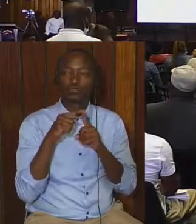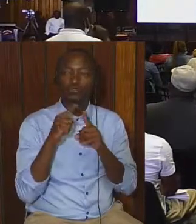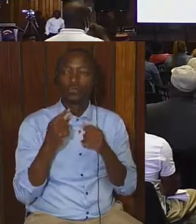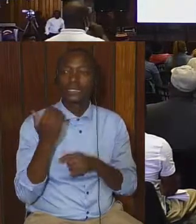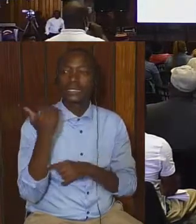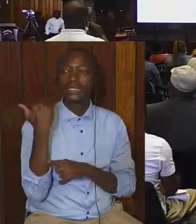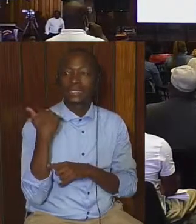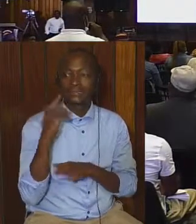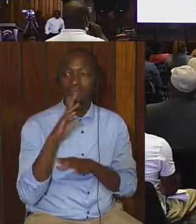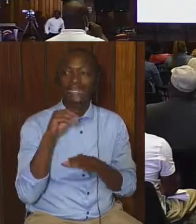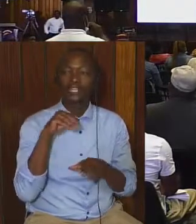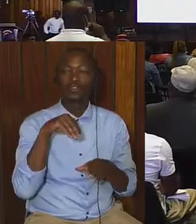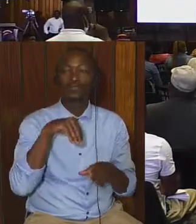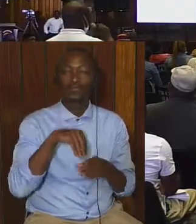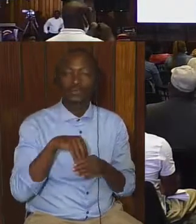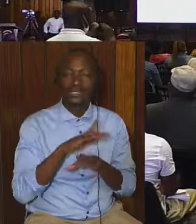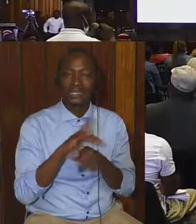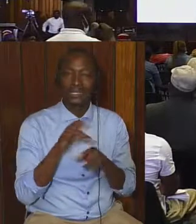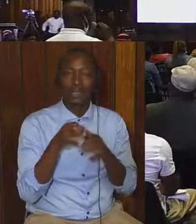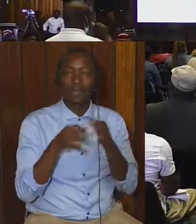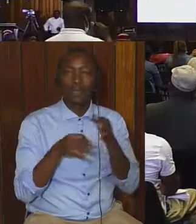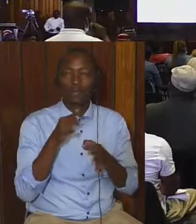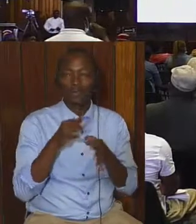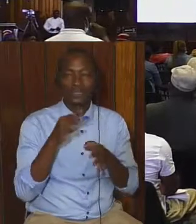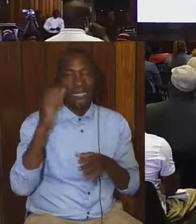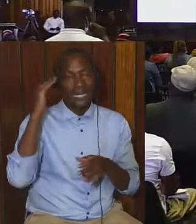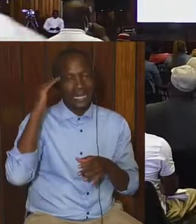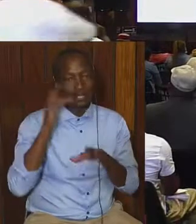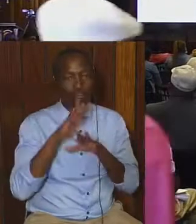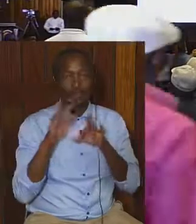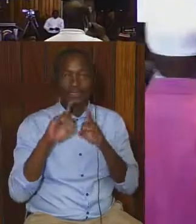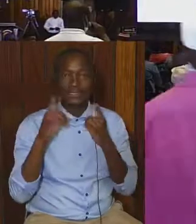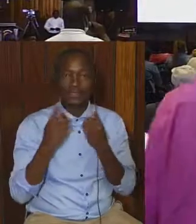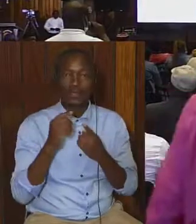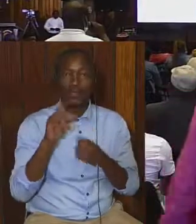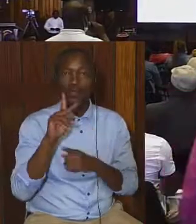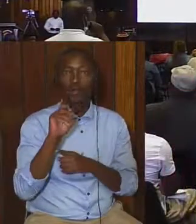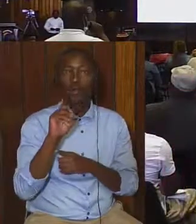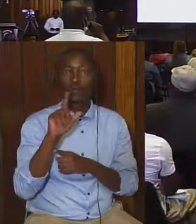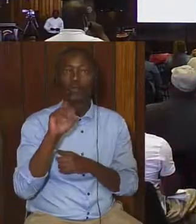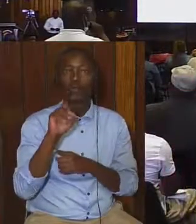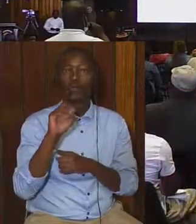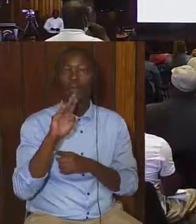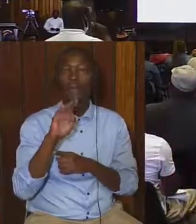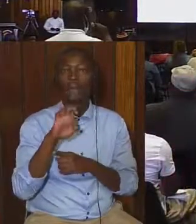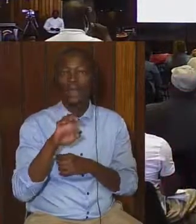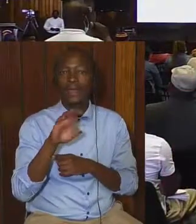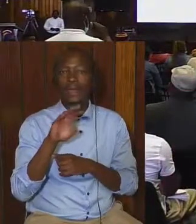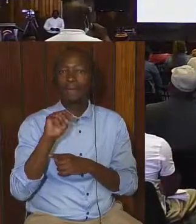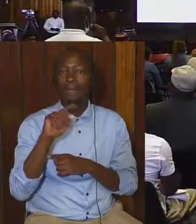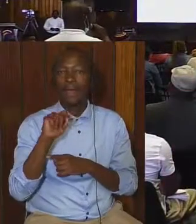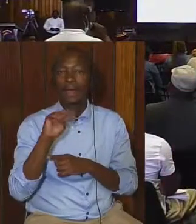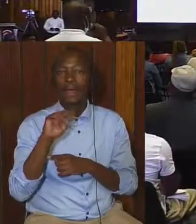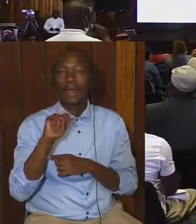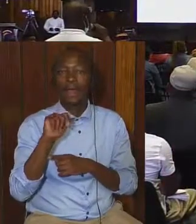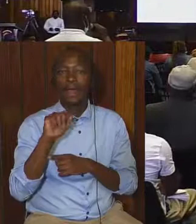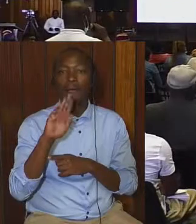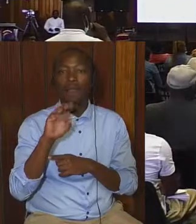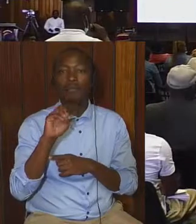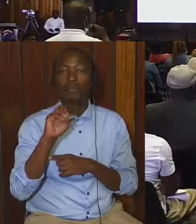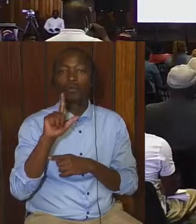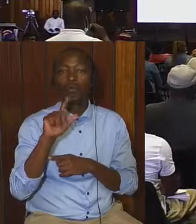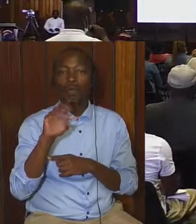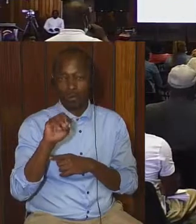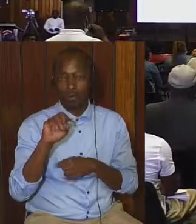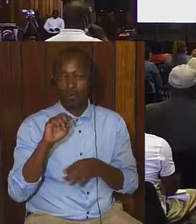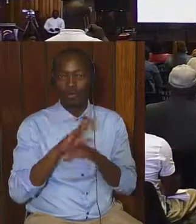by including a political head of this department, Kolube Mamalbolo. I want this matter to be addressed and to be addressed